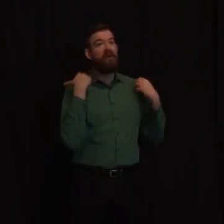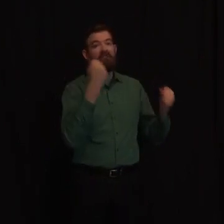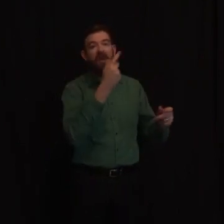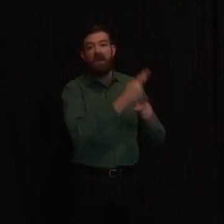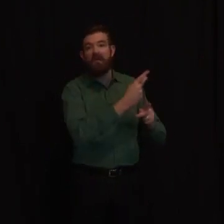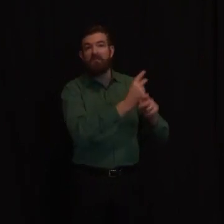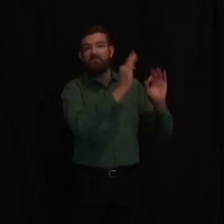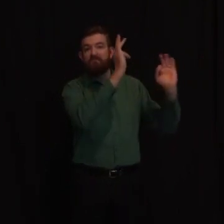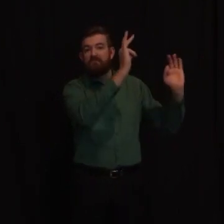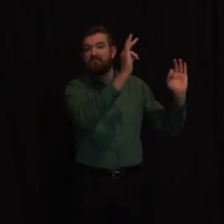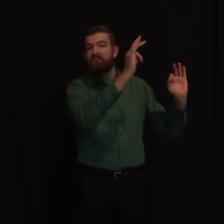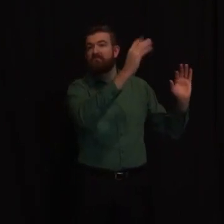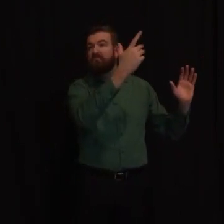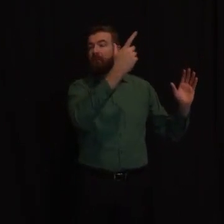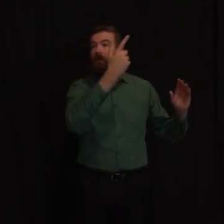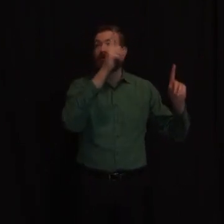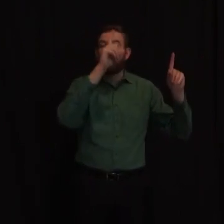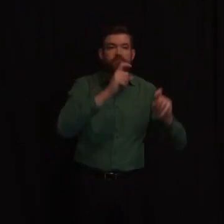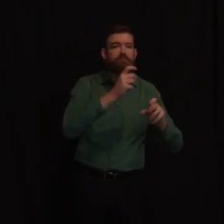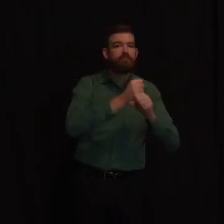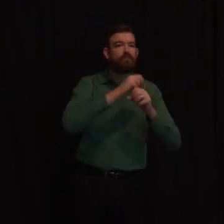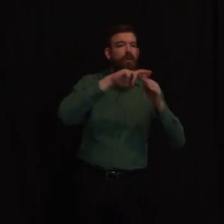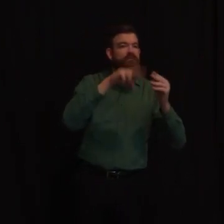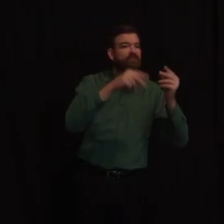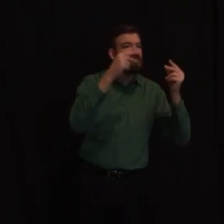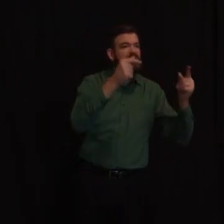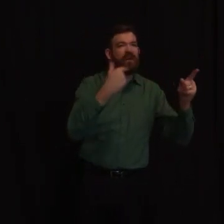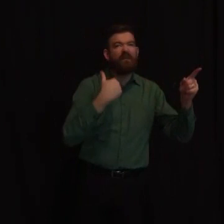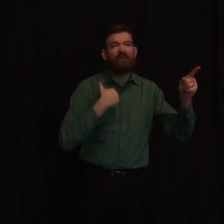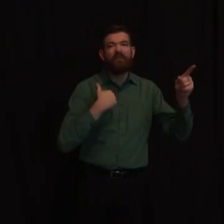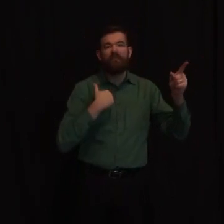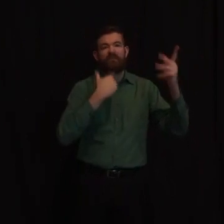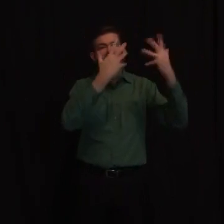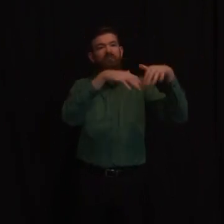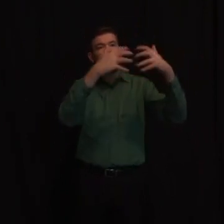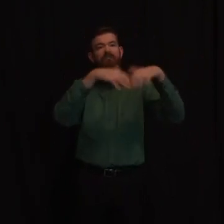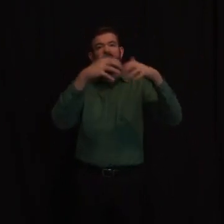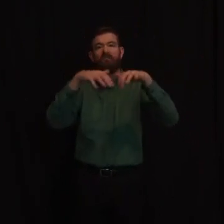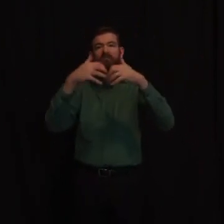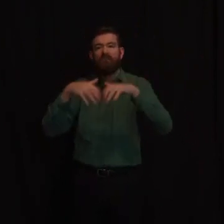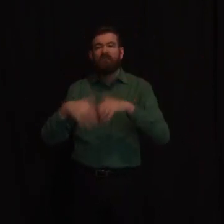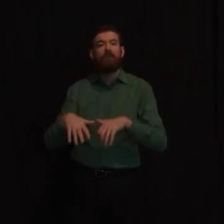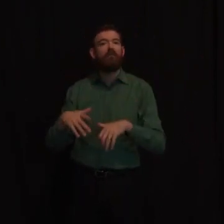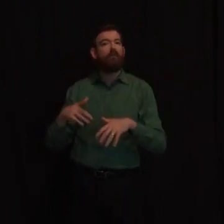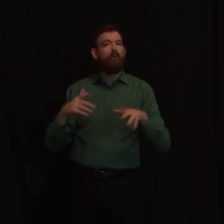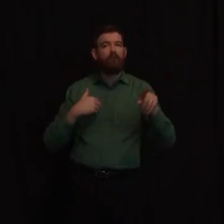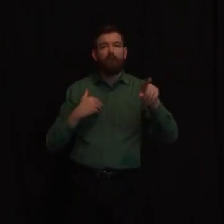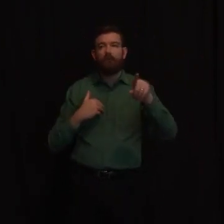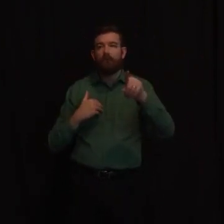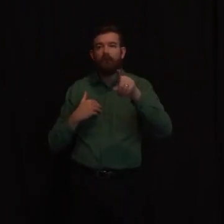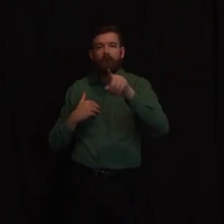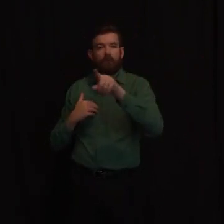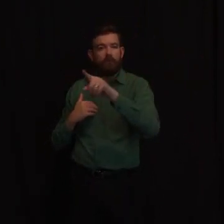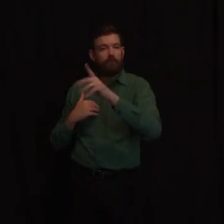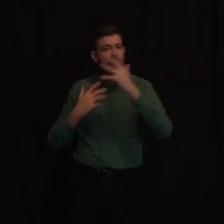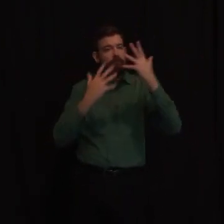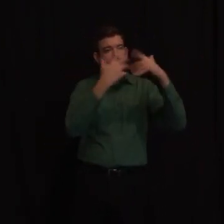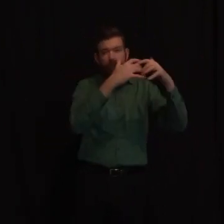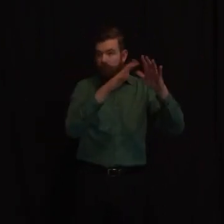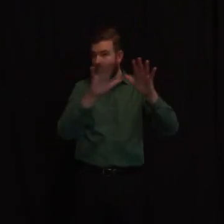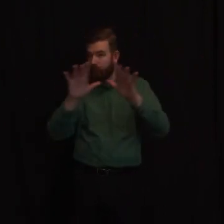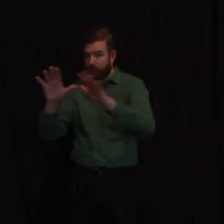testing to take place, to allow us to do that contact tracing, the minute we think we've got a window into that, I promise you,